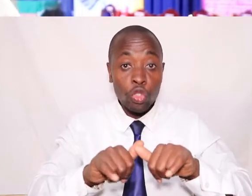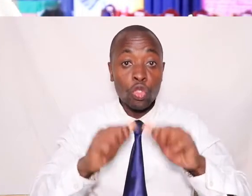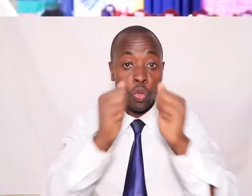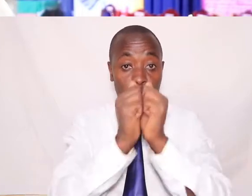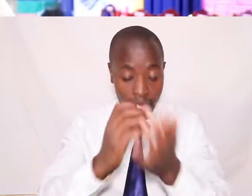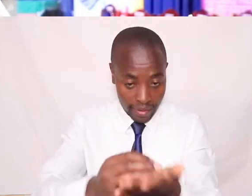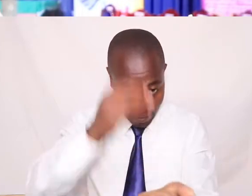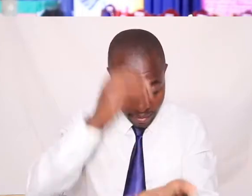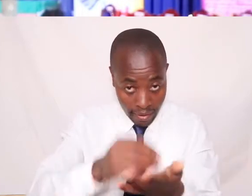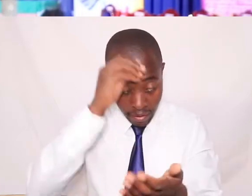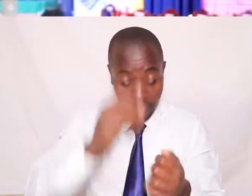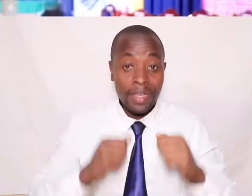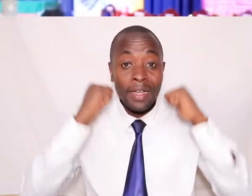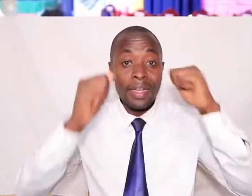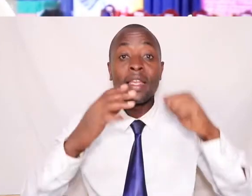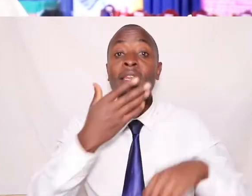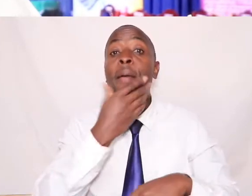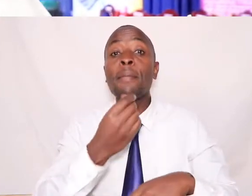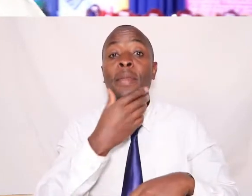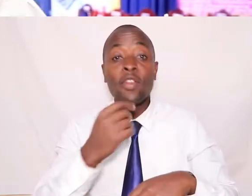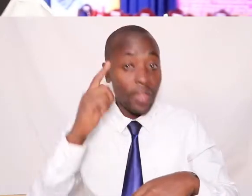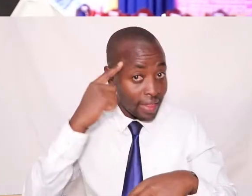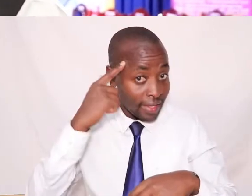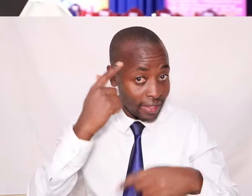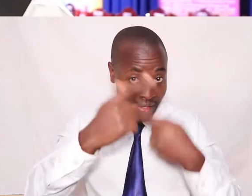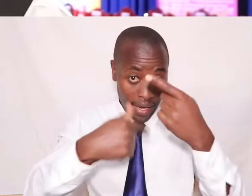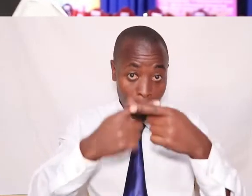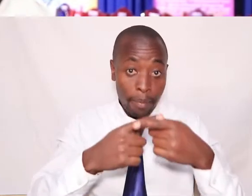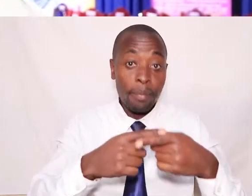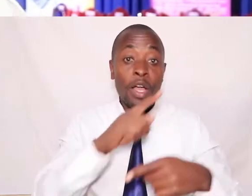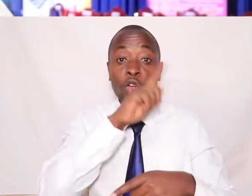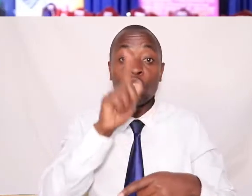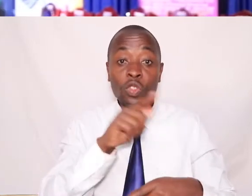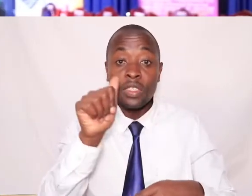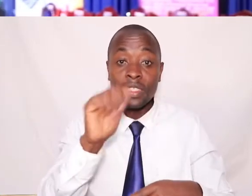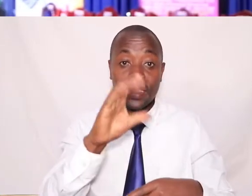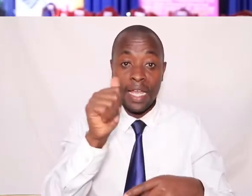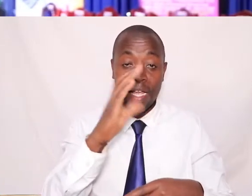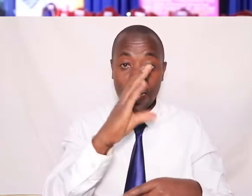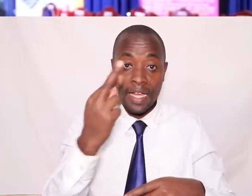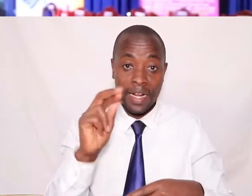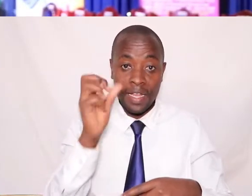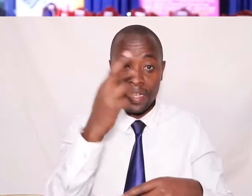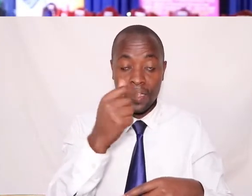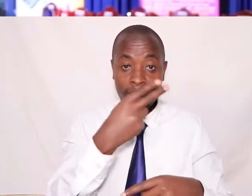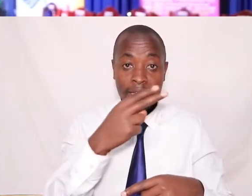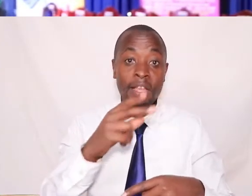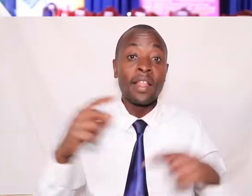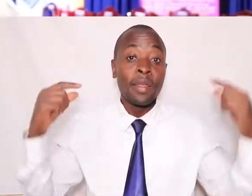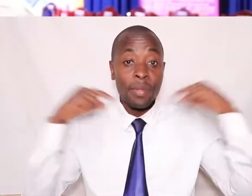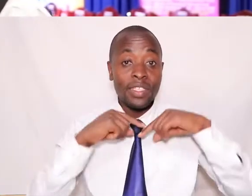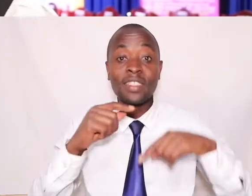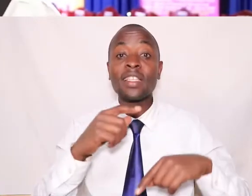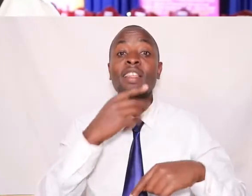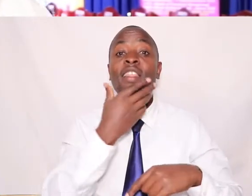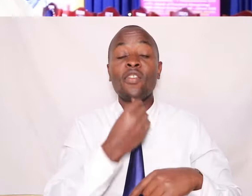Bible, and this time we are pondering about Zechariah the priest and the father of John the Baptist. And today